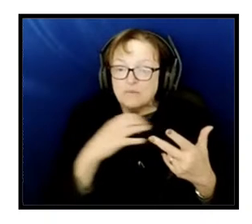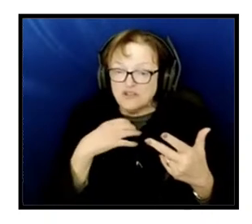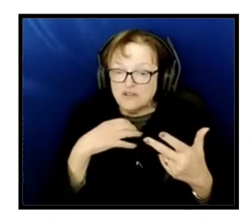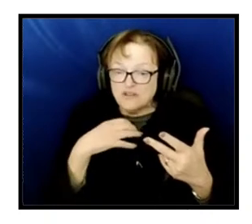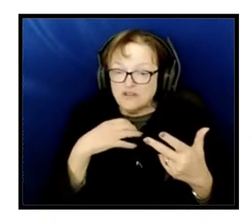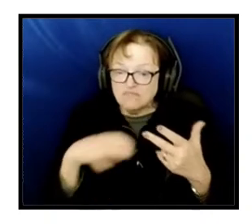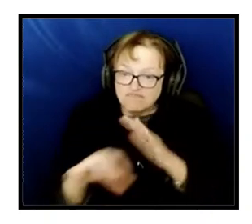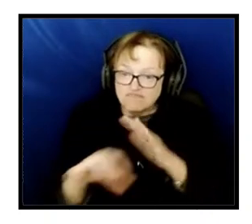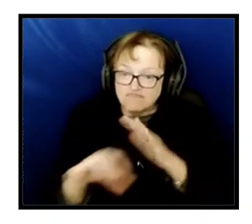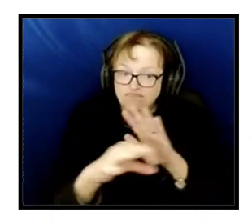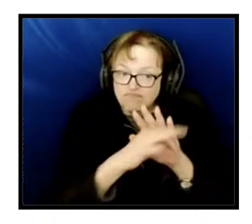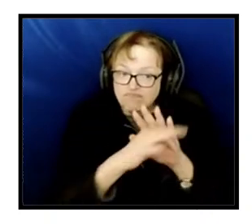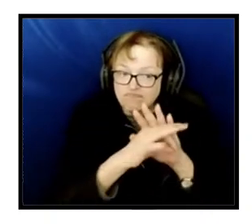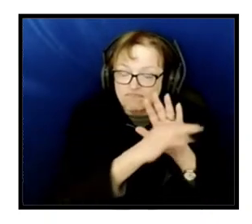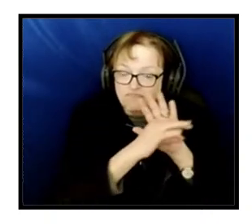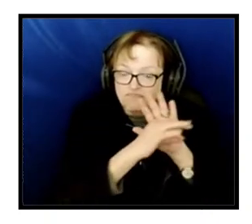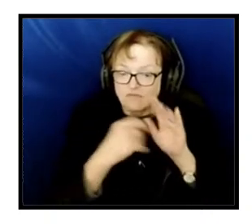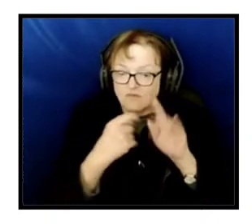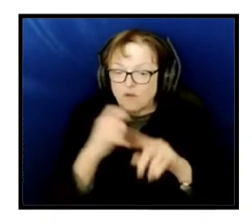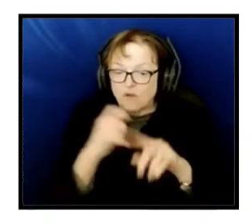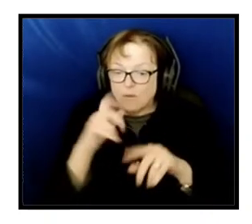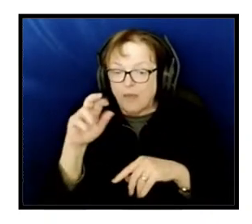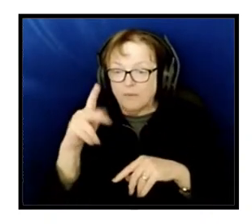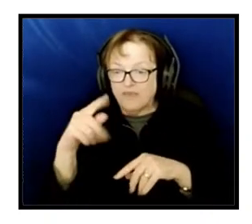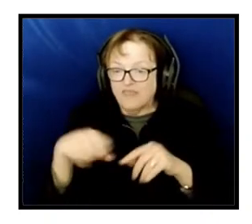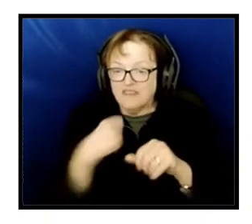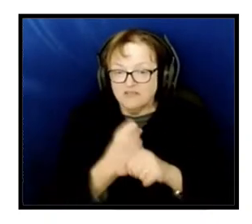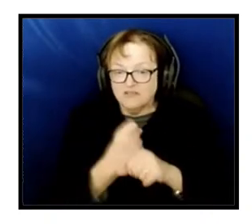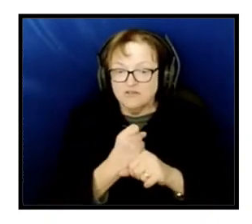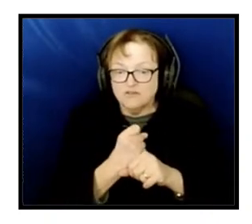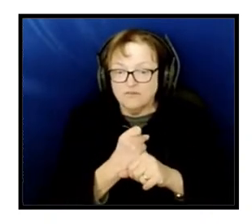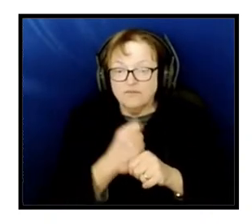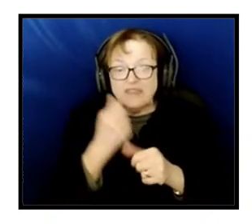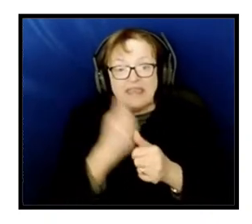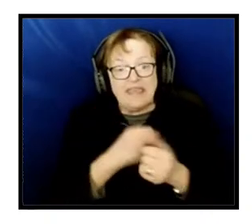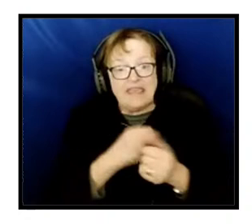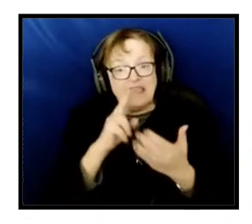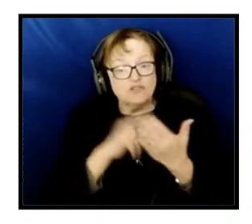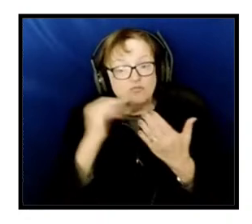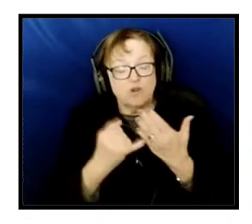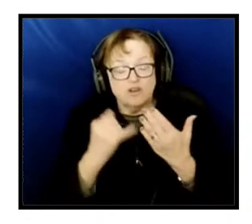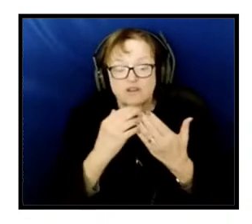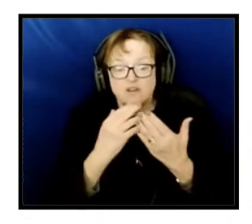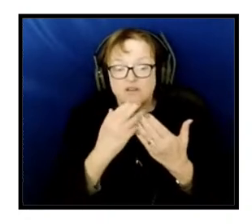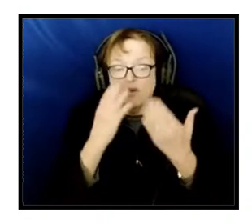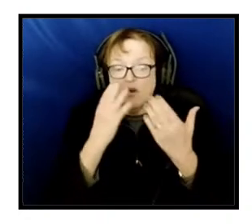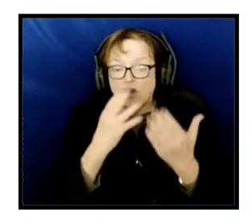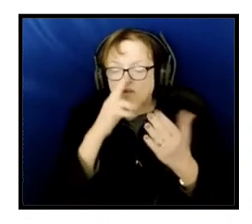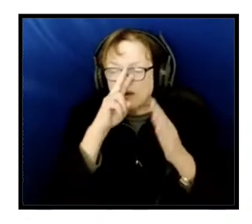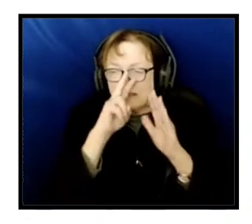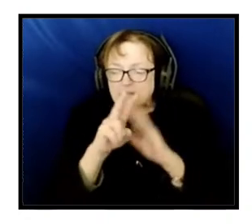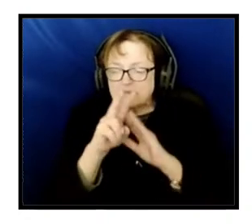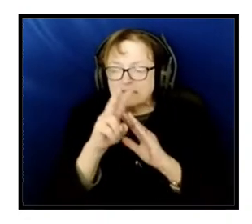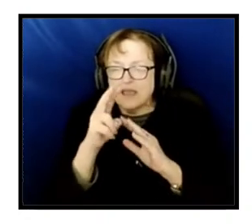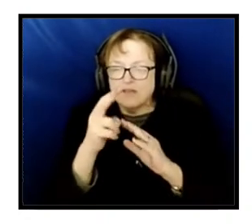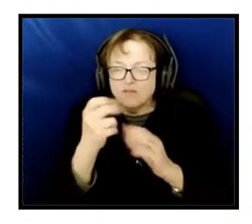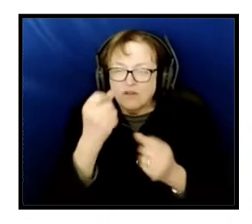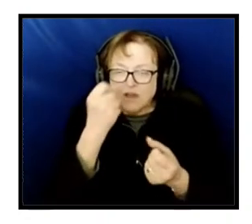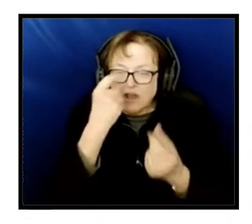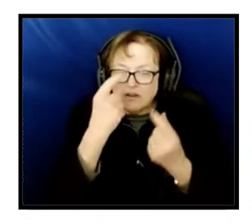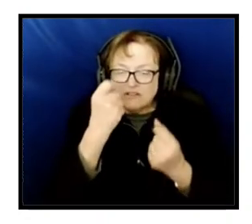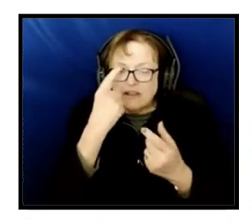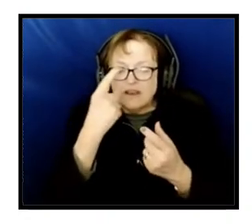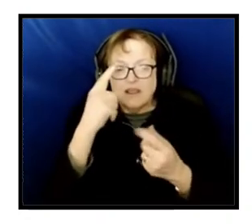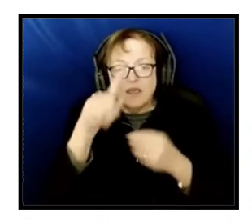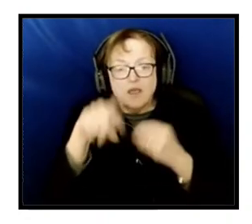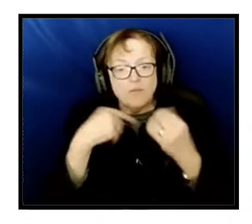supported by the LP this year. Each project offers insightful inroads to rethink healing through